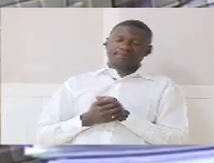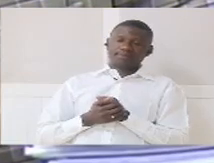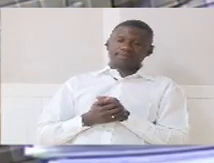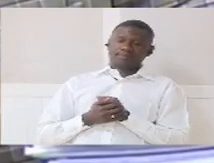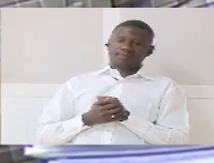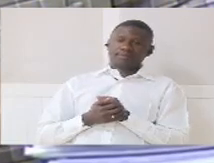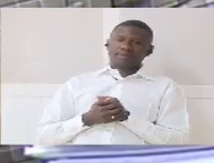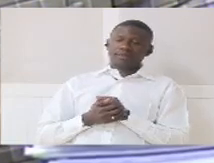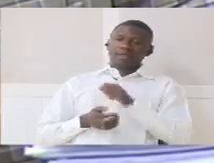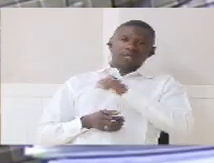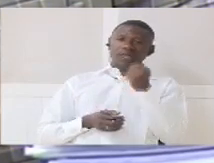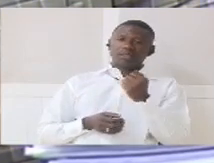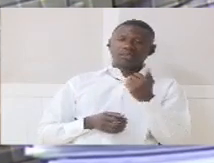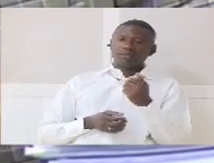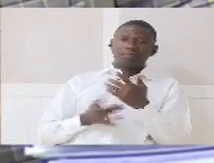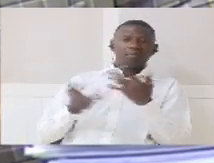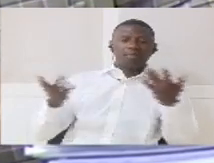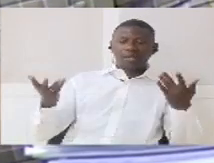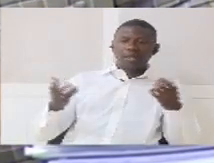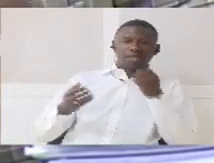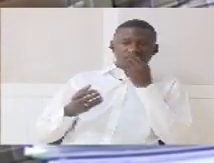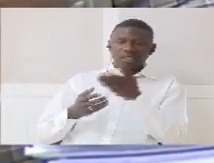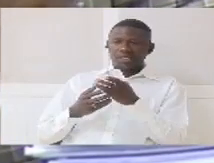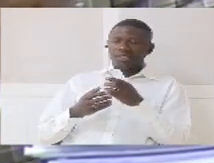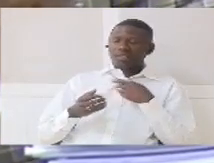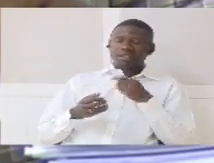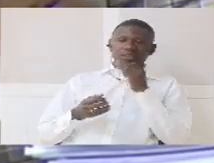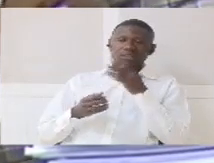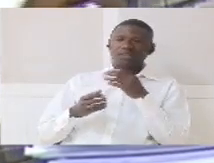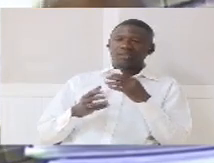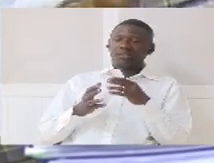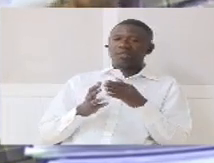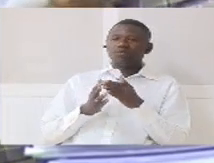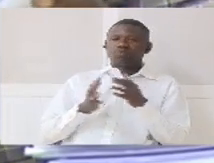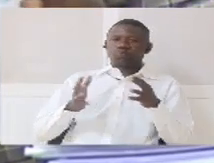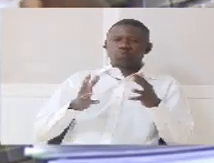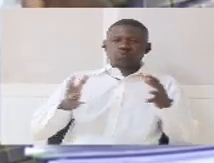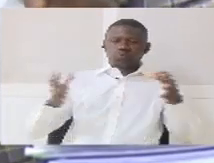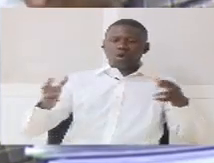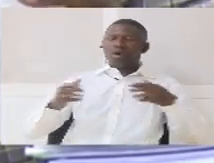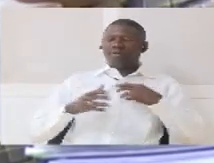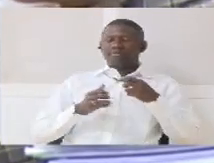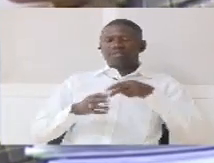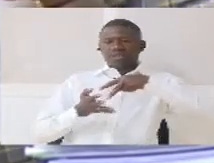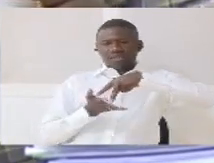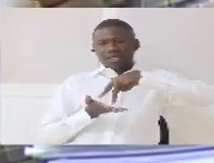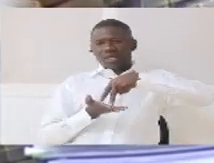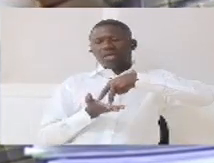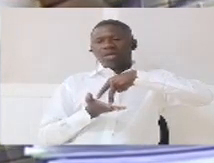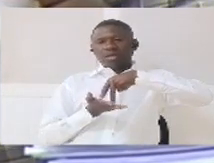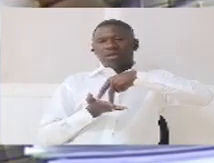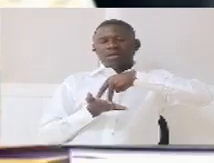And a number of them says it's edema of the legs. Adun safer jamaya itandiko wasim funo